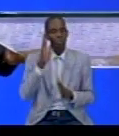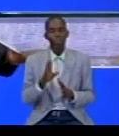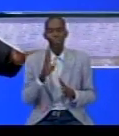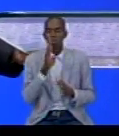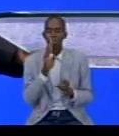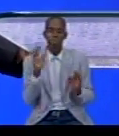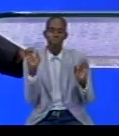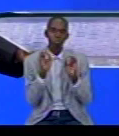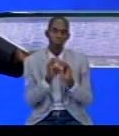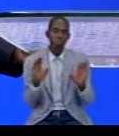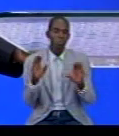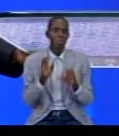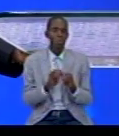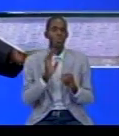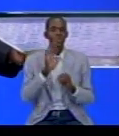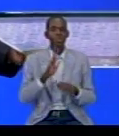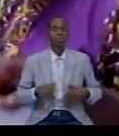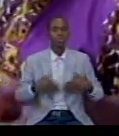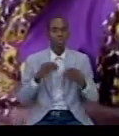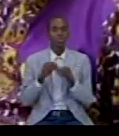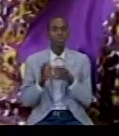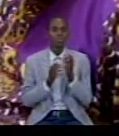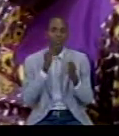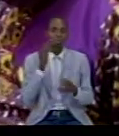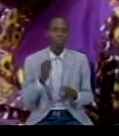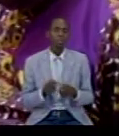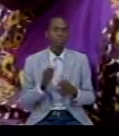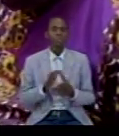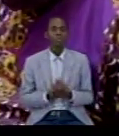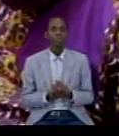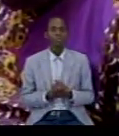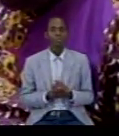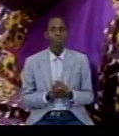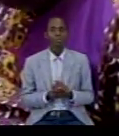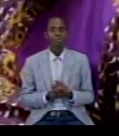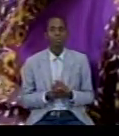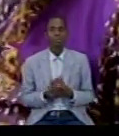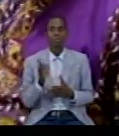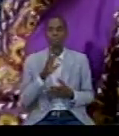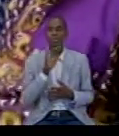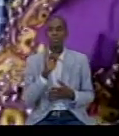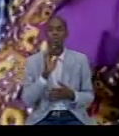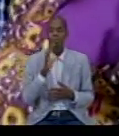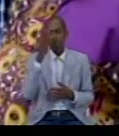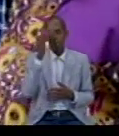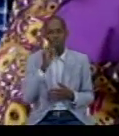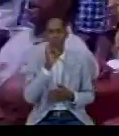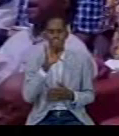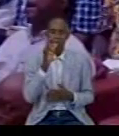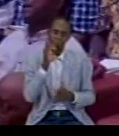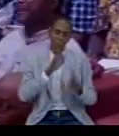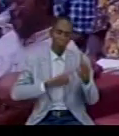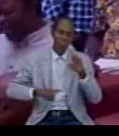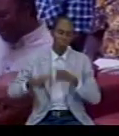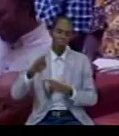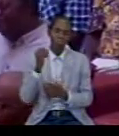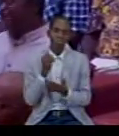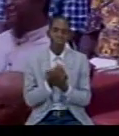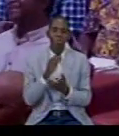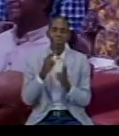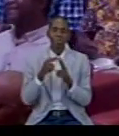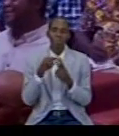in the believer's life in Jesus' name. Why is the amen so low today? And